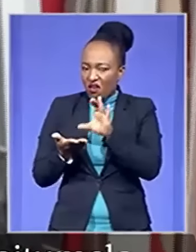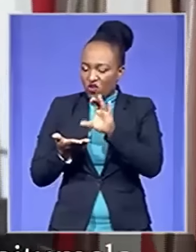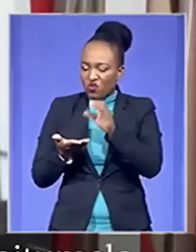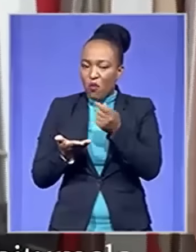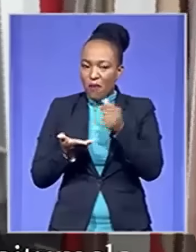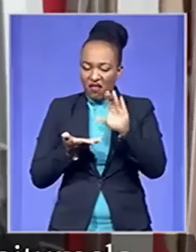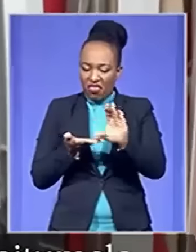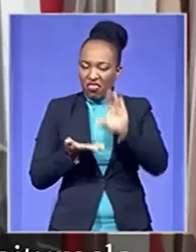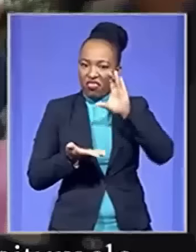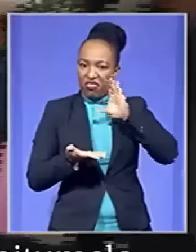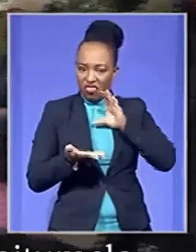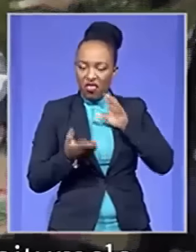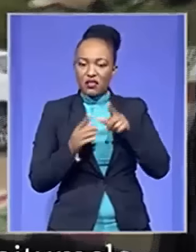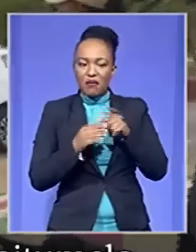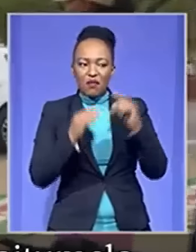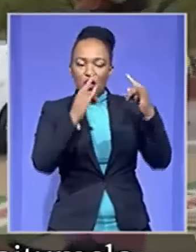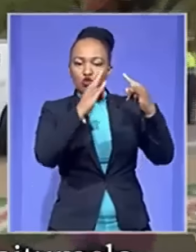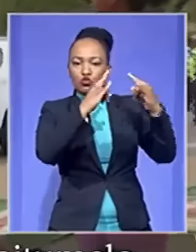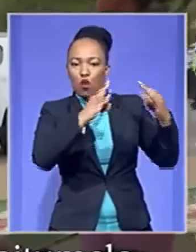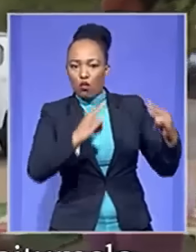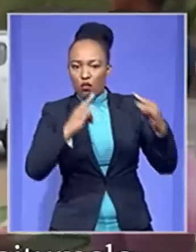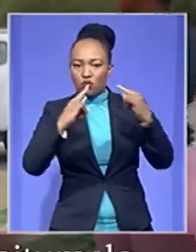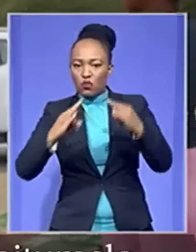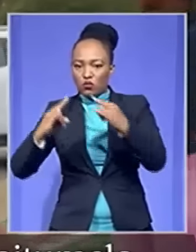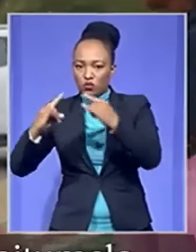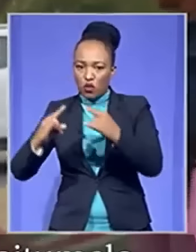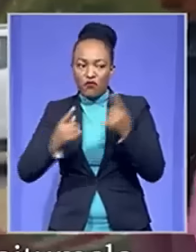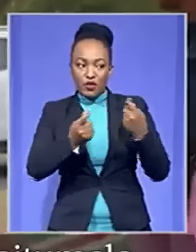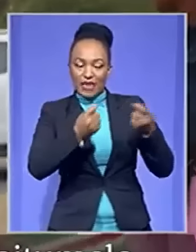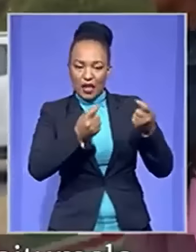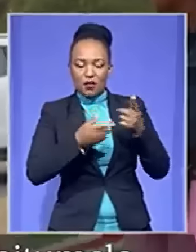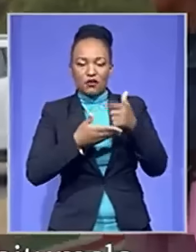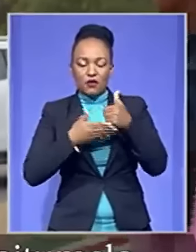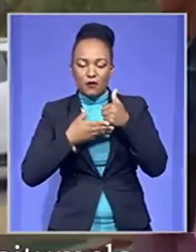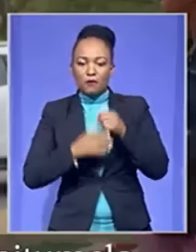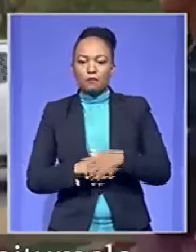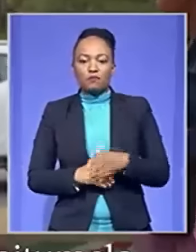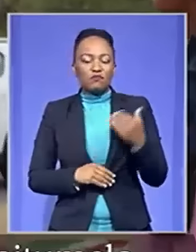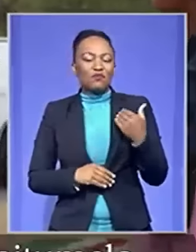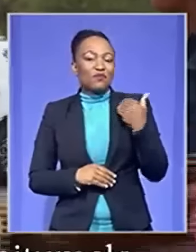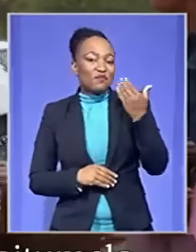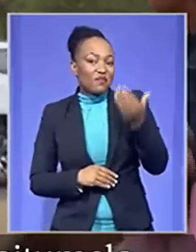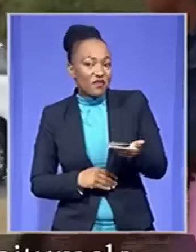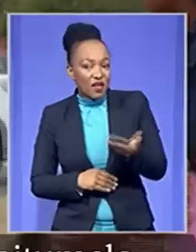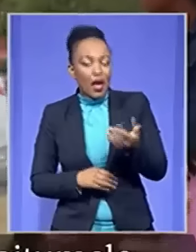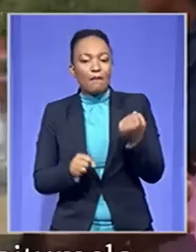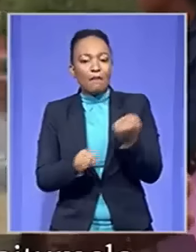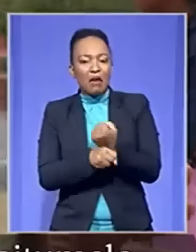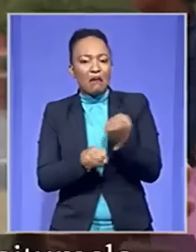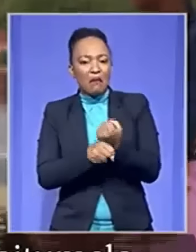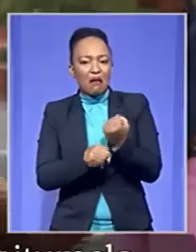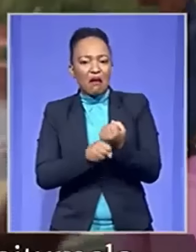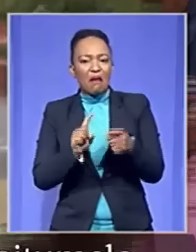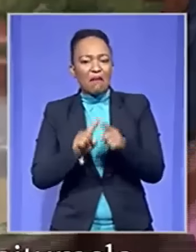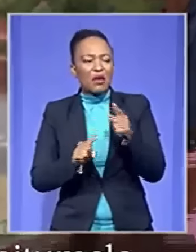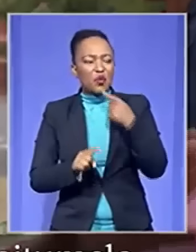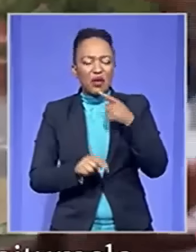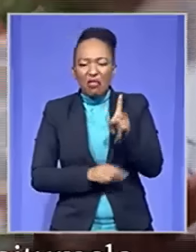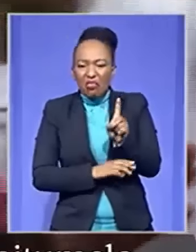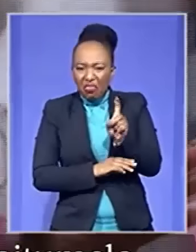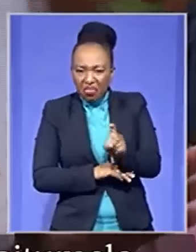re rekisetsang teng. Ke sa ibela ka dikontraka mo Botswana ntse re le mo bogobeng e sola gore yana gompieno re tla tshela